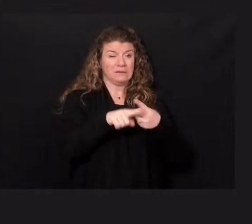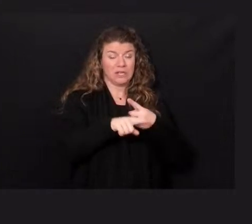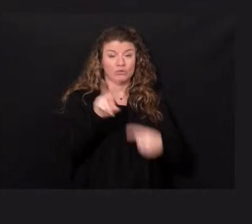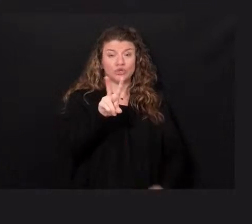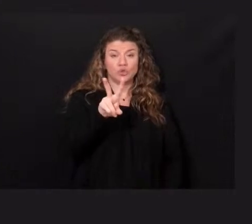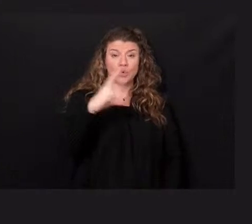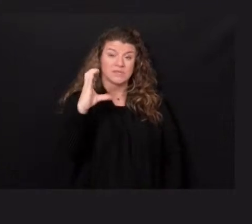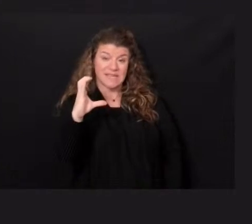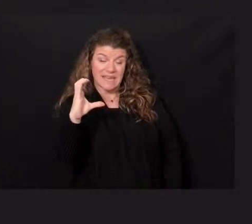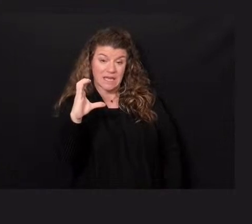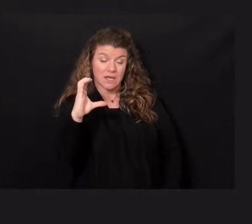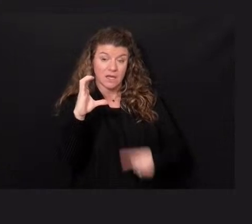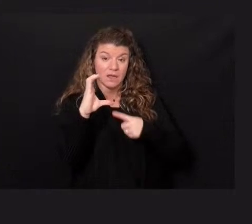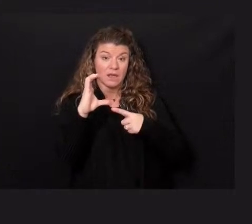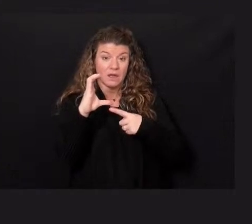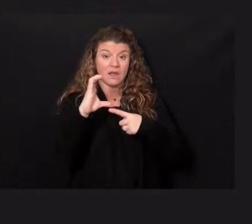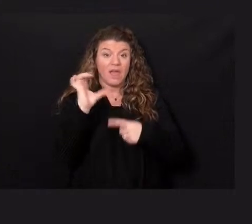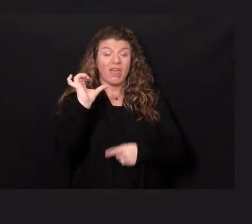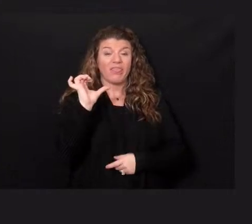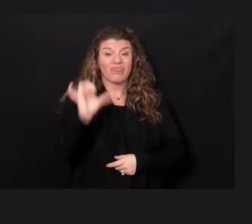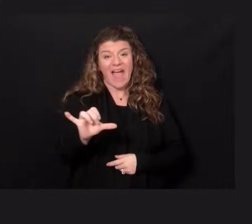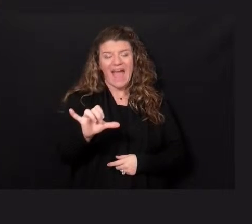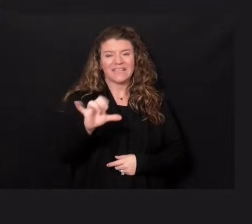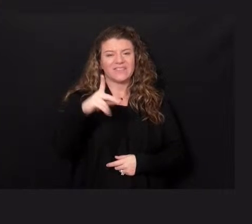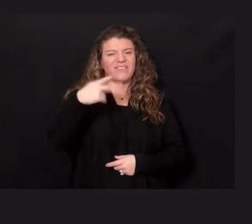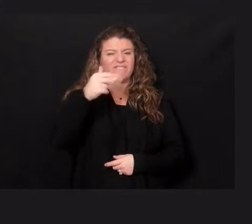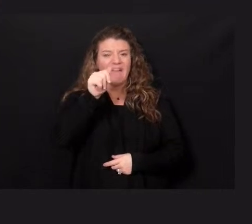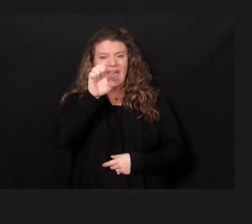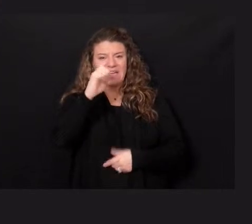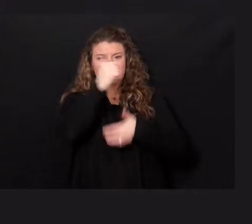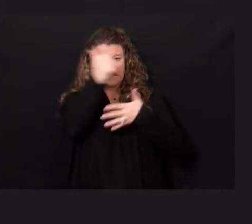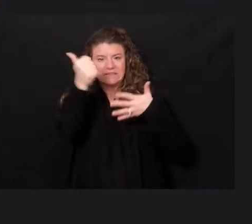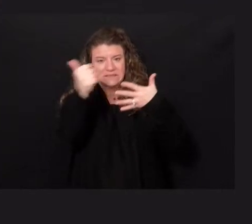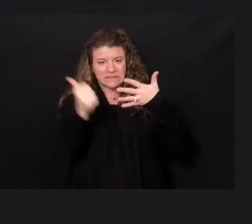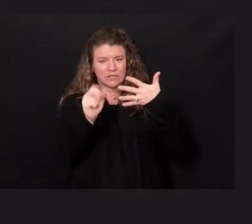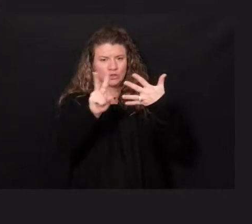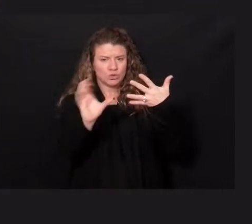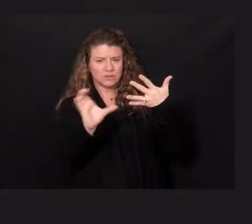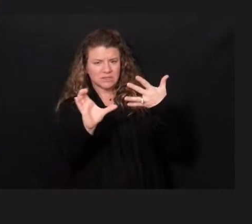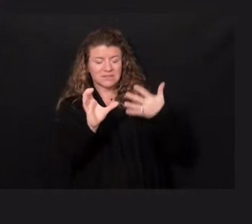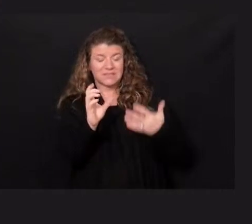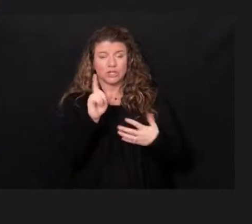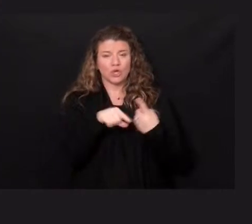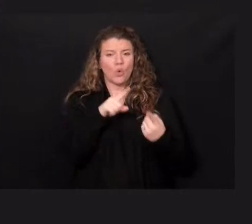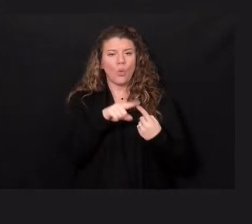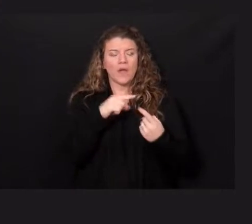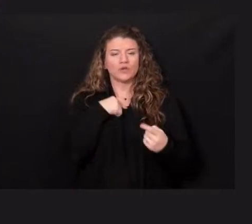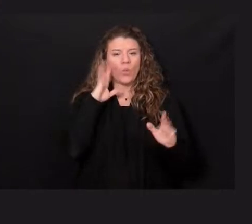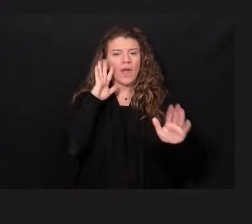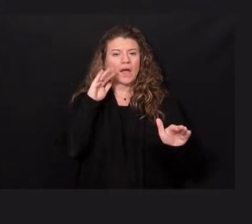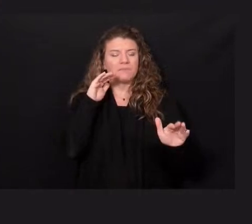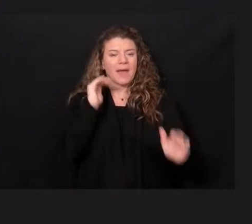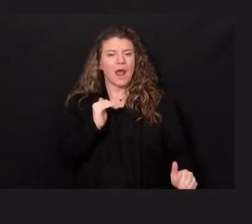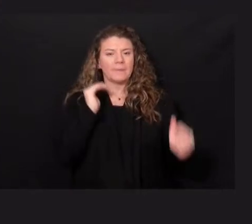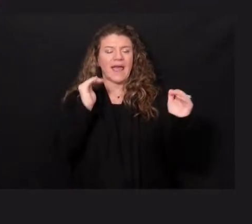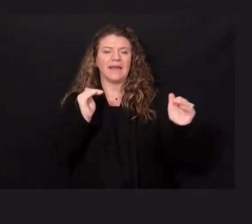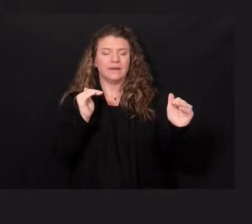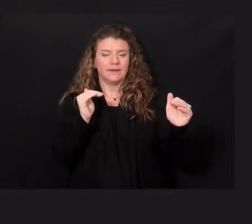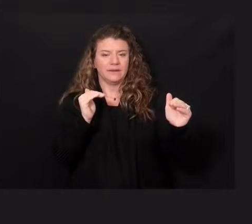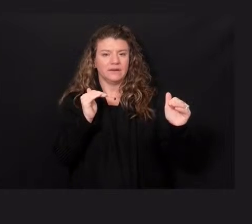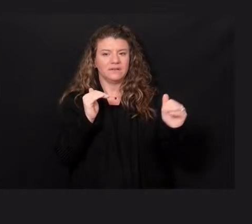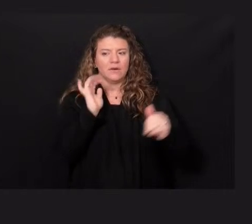2C is the phase of the program. So, Governor, when can we expect an upgrade and an update on